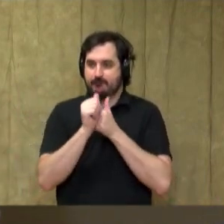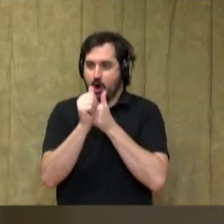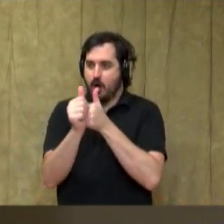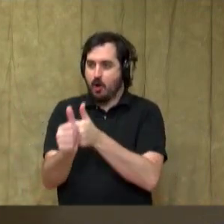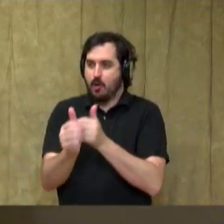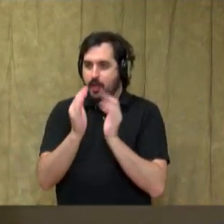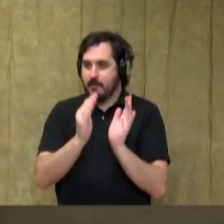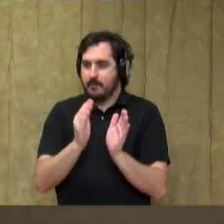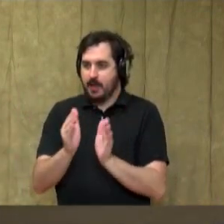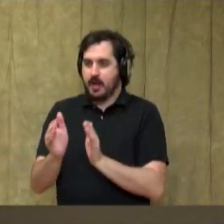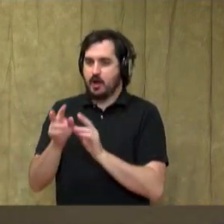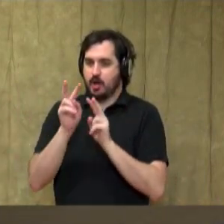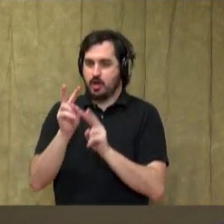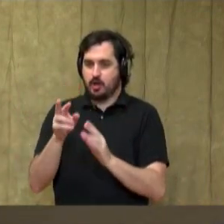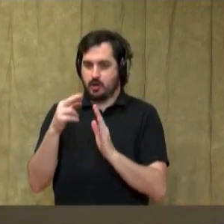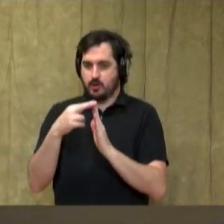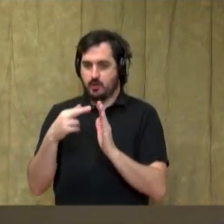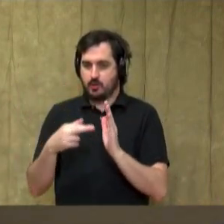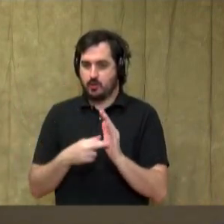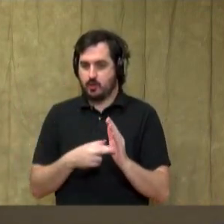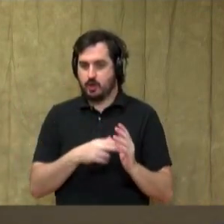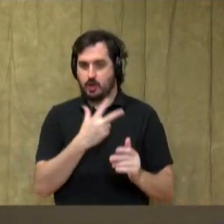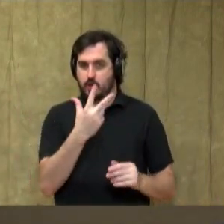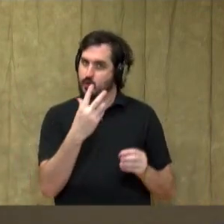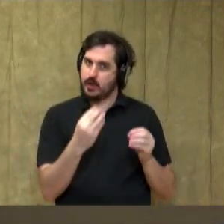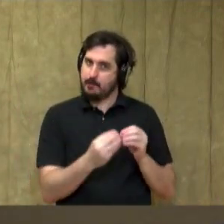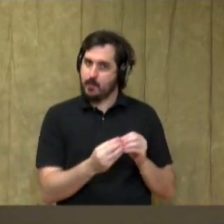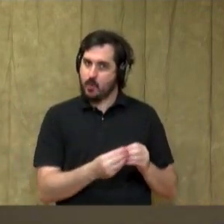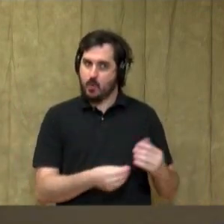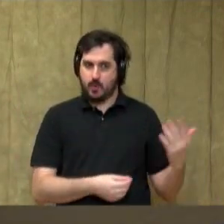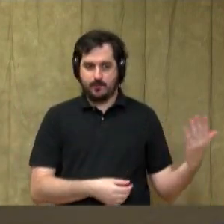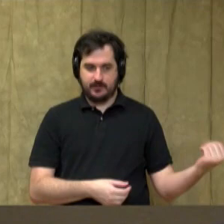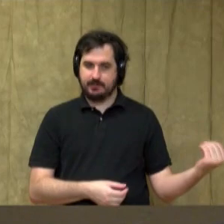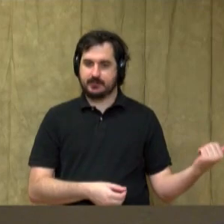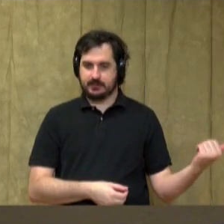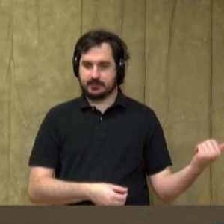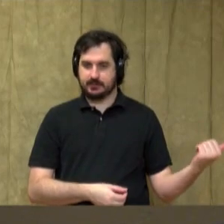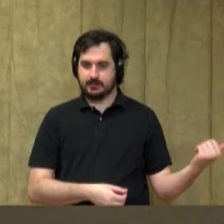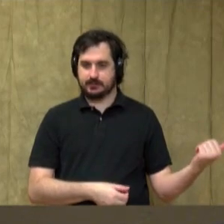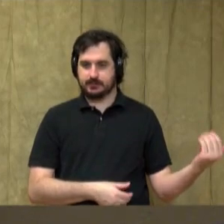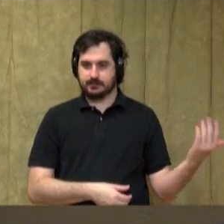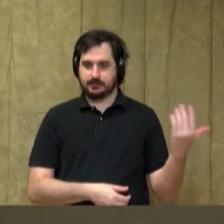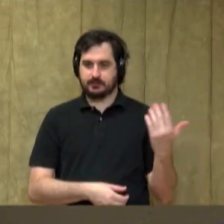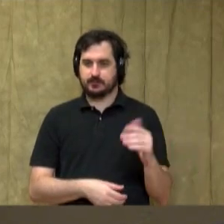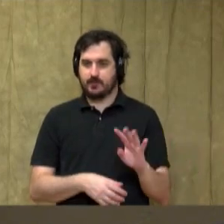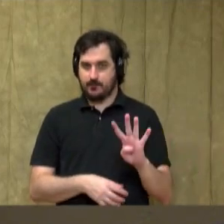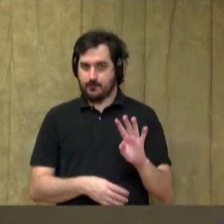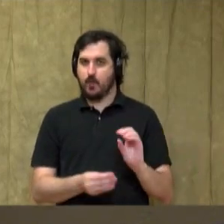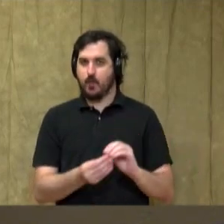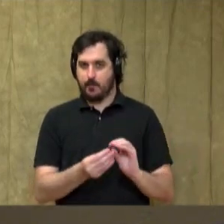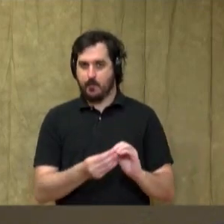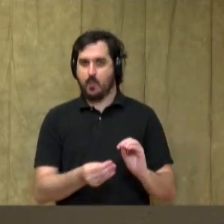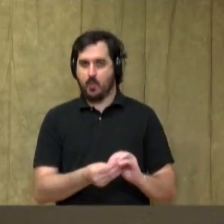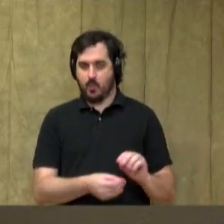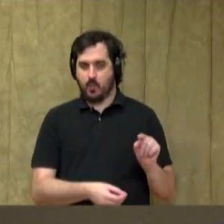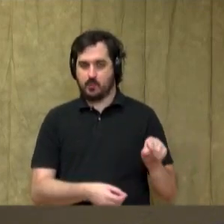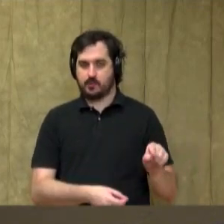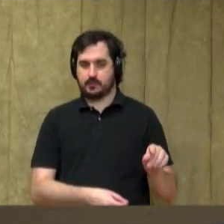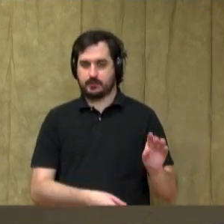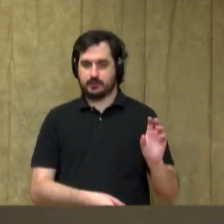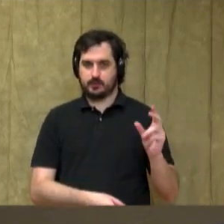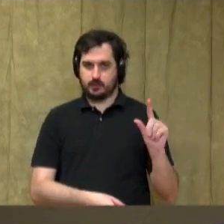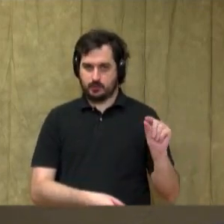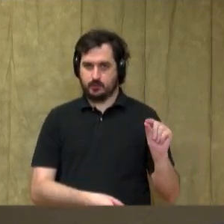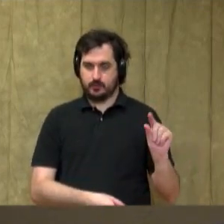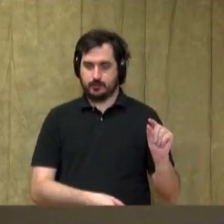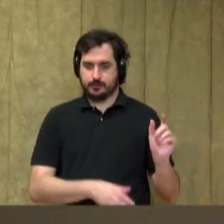our rules, we would add 3 more here to make that 15. We would add 4 more here to make that